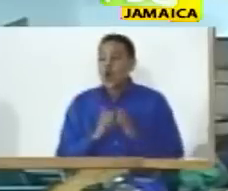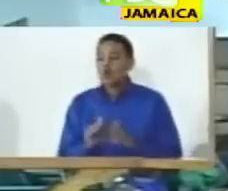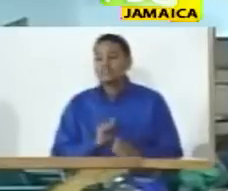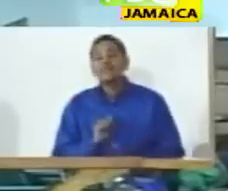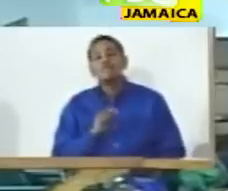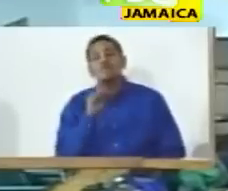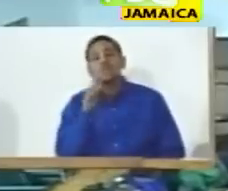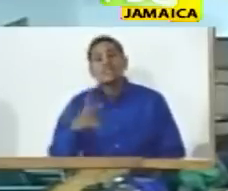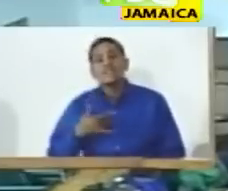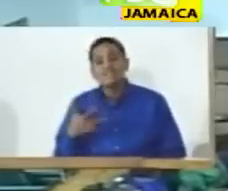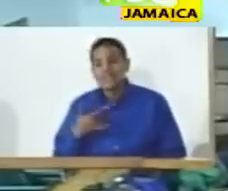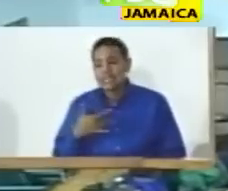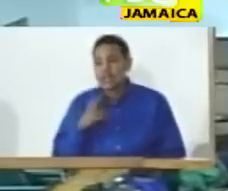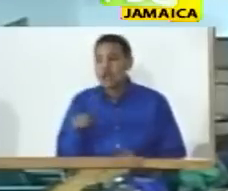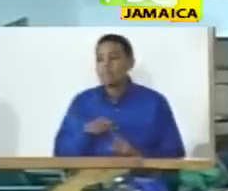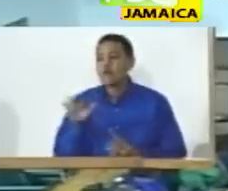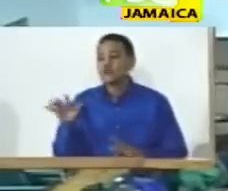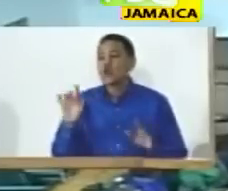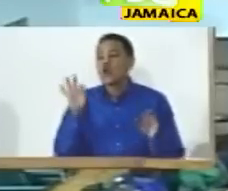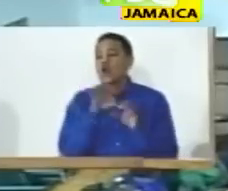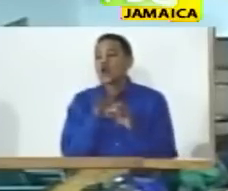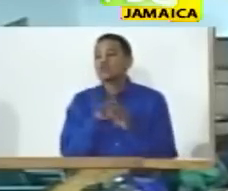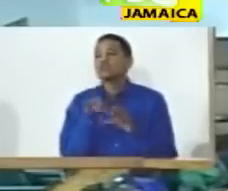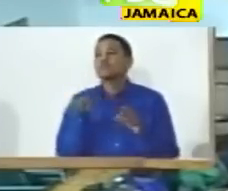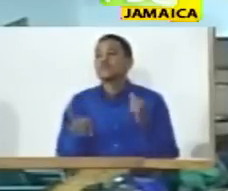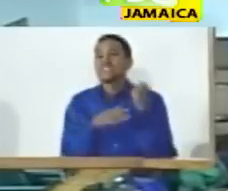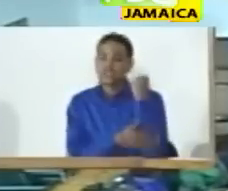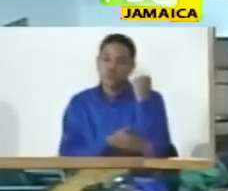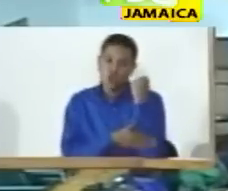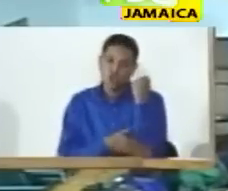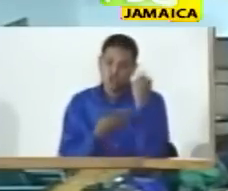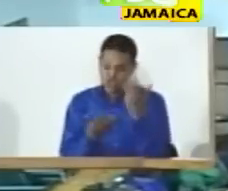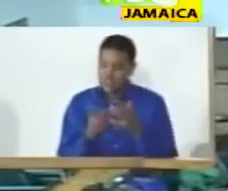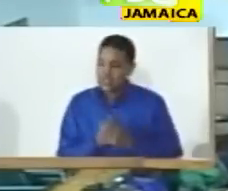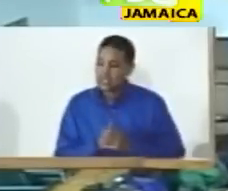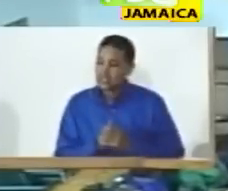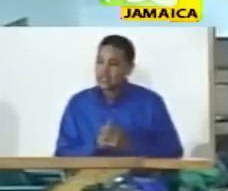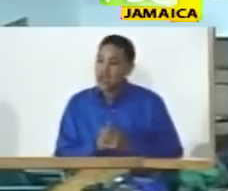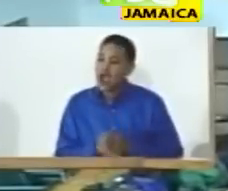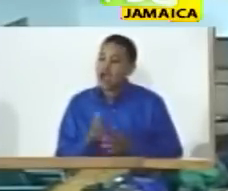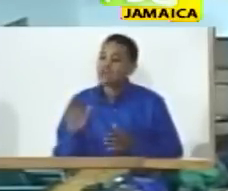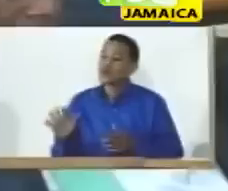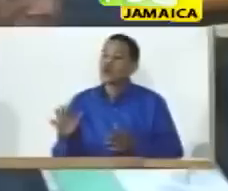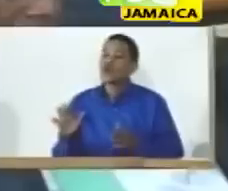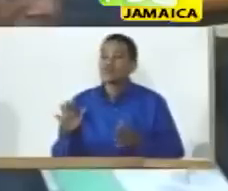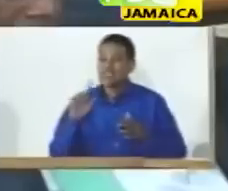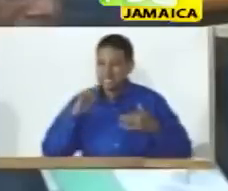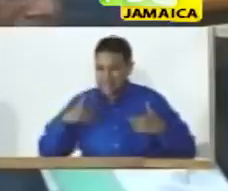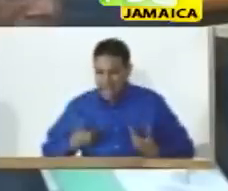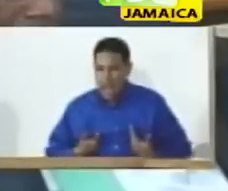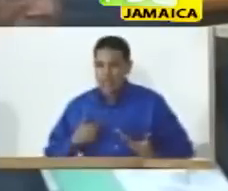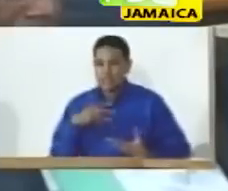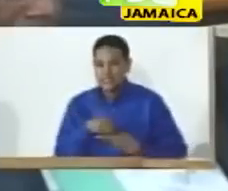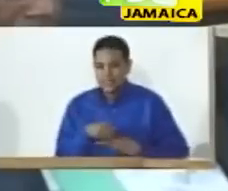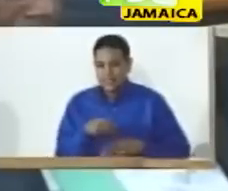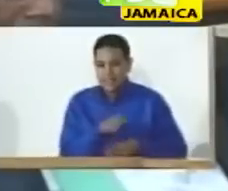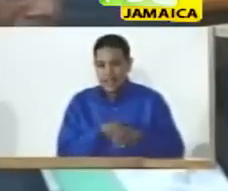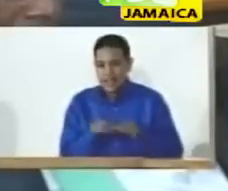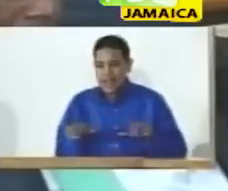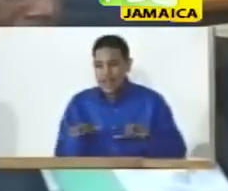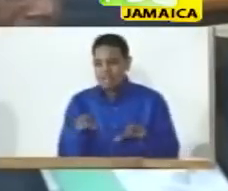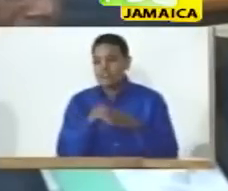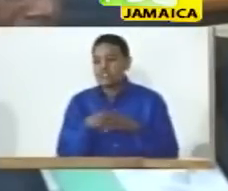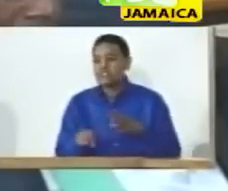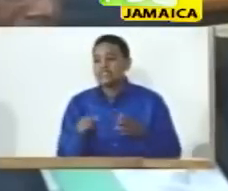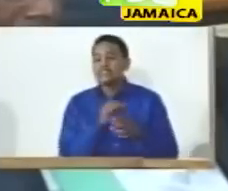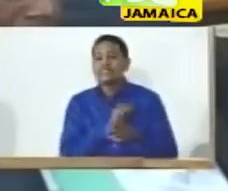feel about her contribution to this country and her tireless efforts in this Senate,